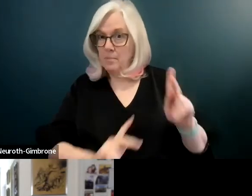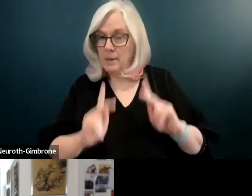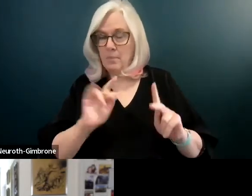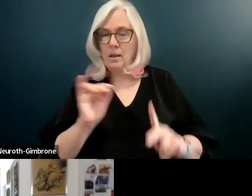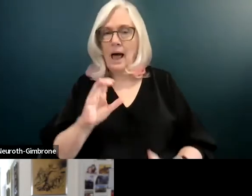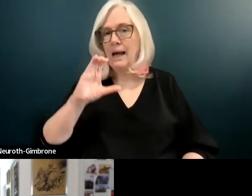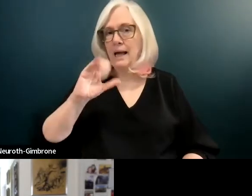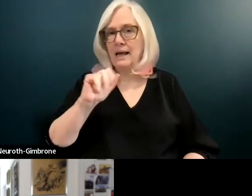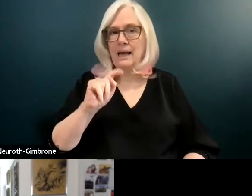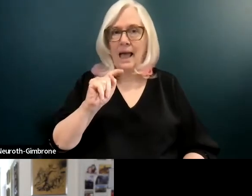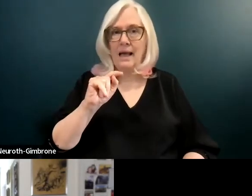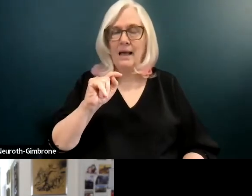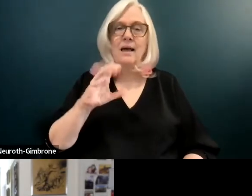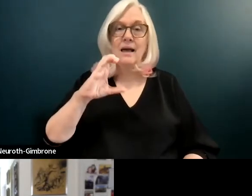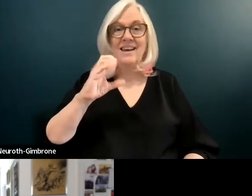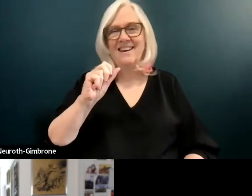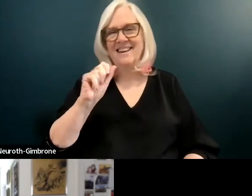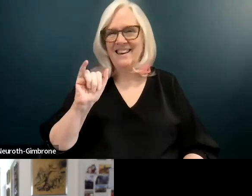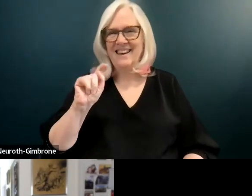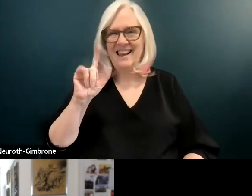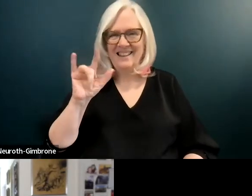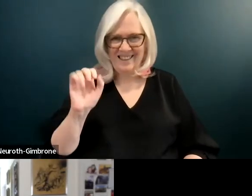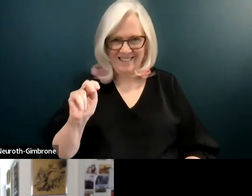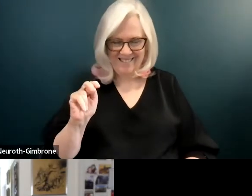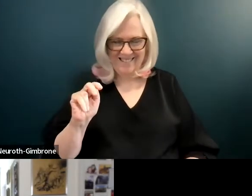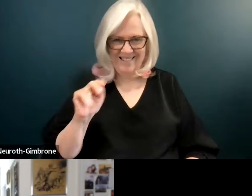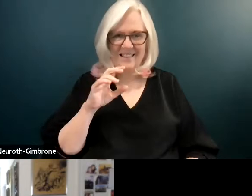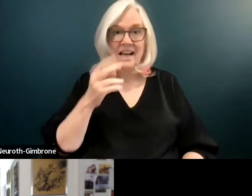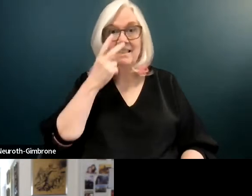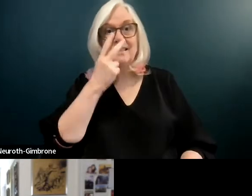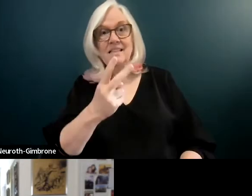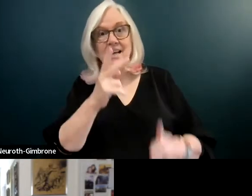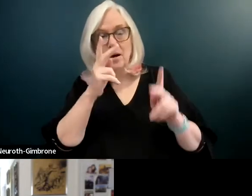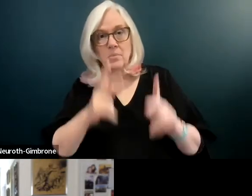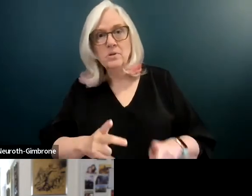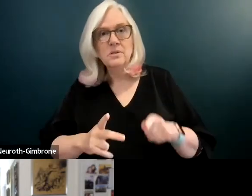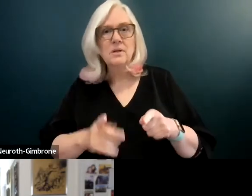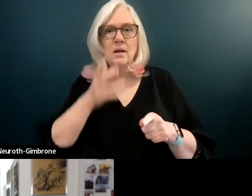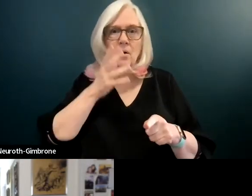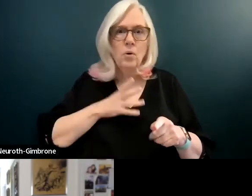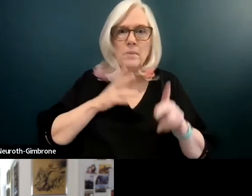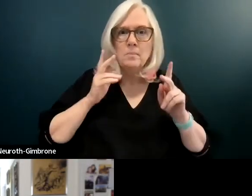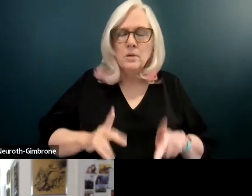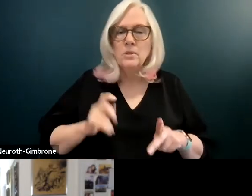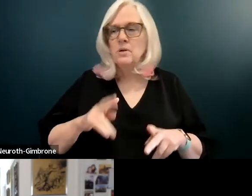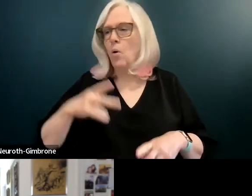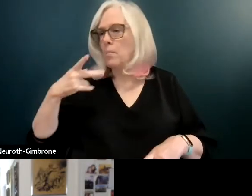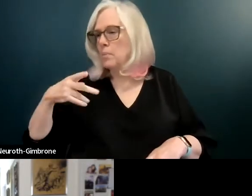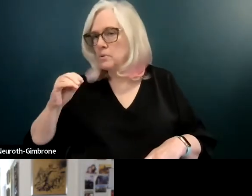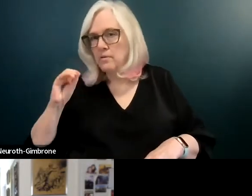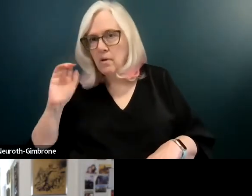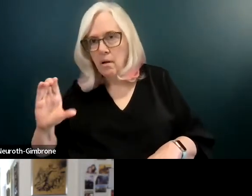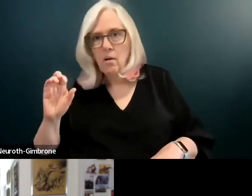And so seeing someone like yourself, a woman, a person of color, someone from other diverse